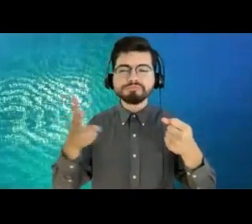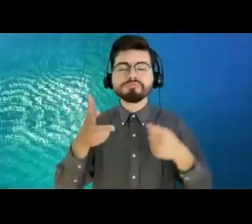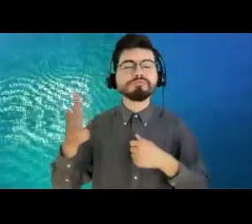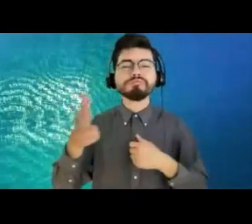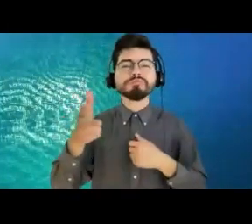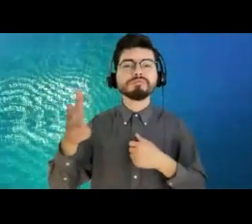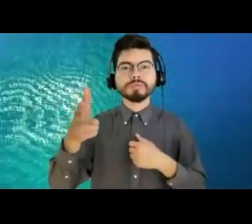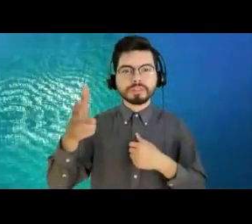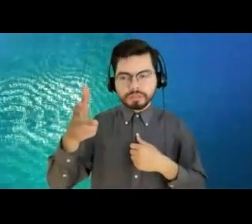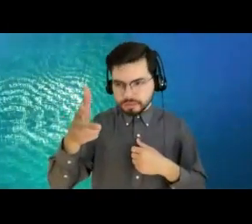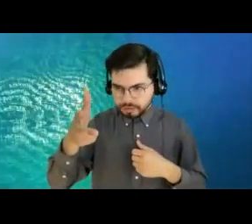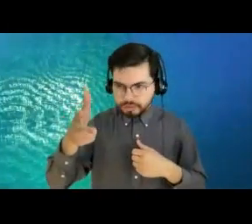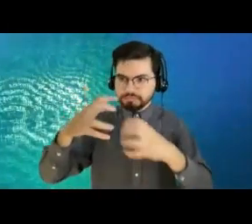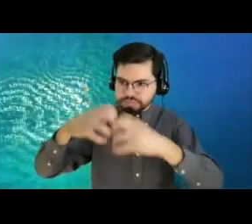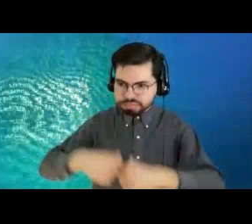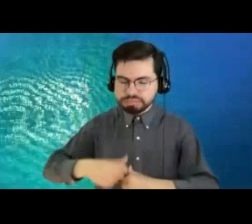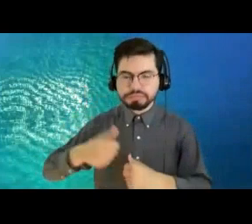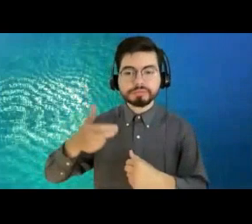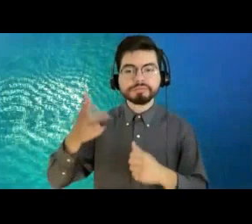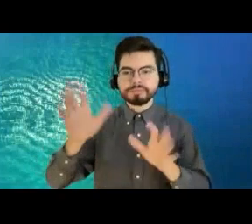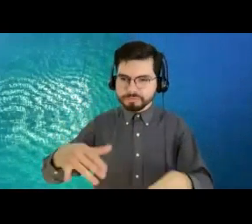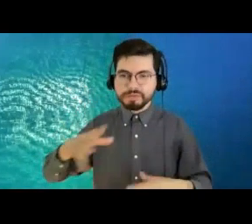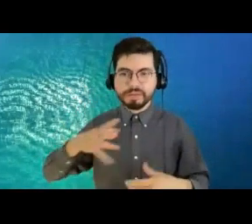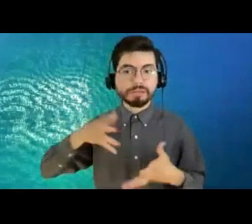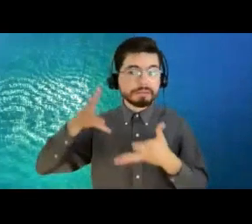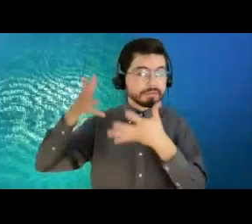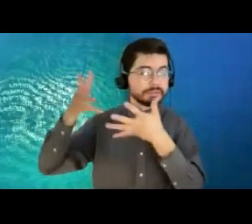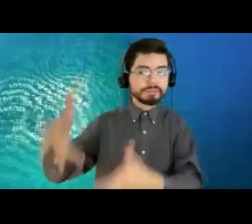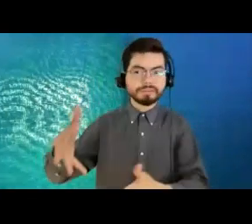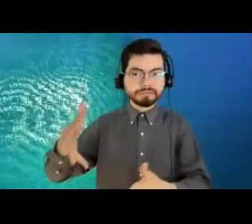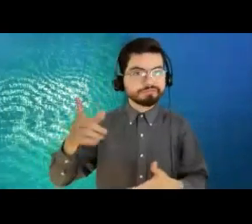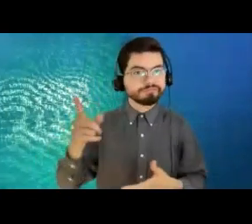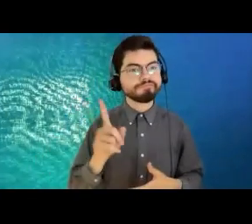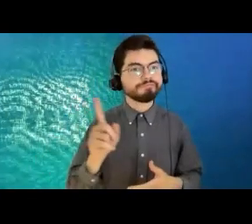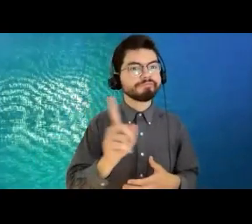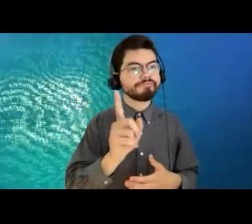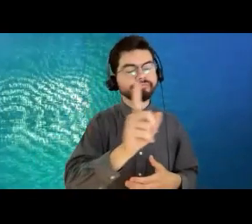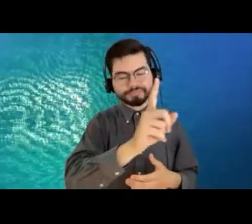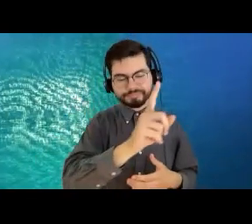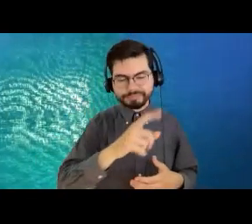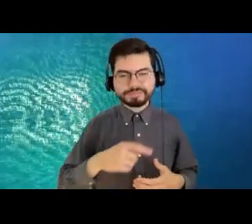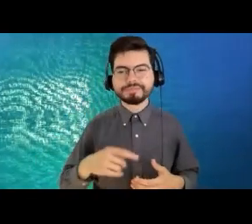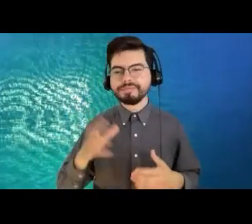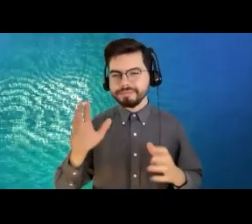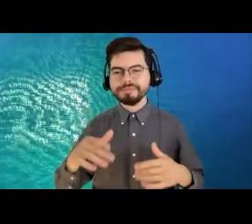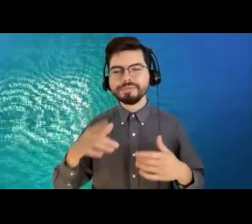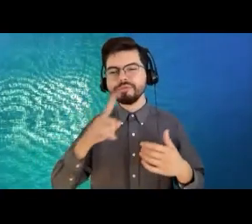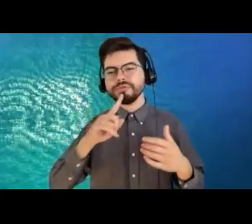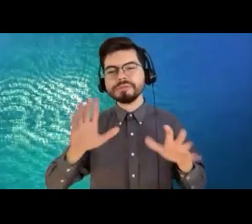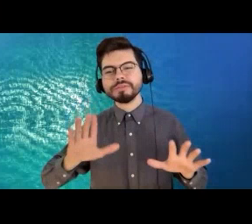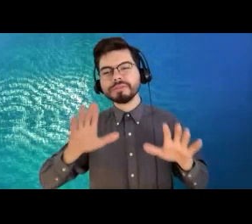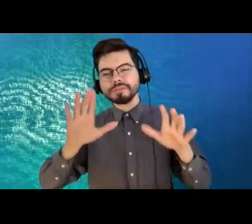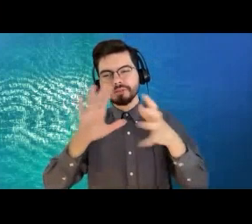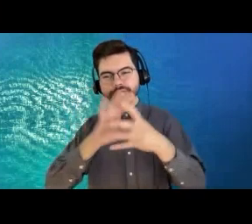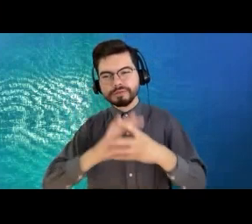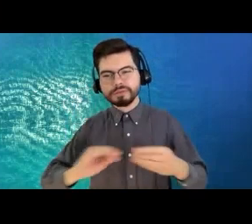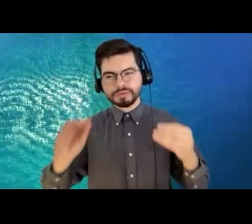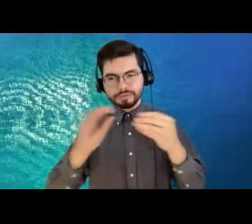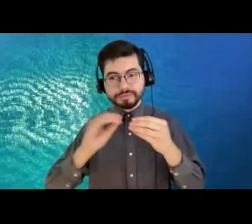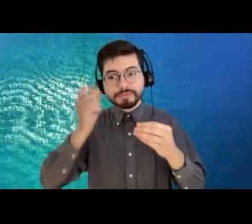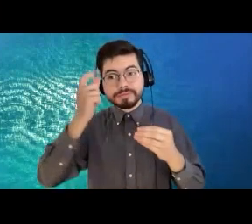we are. So there's great stories about how people got here, but the thing I want you to remember all